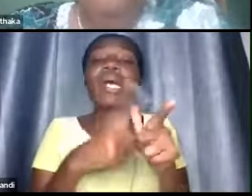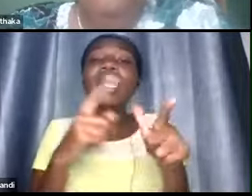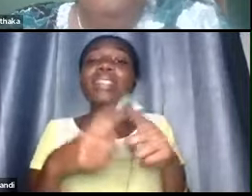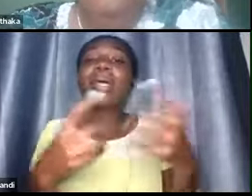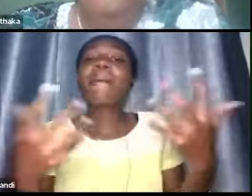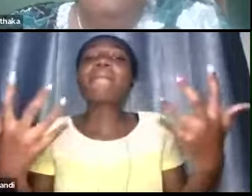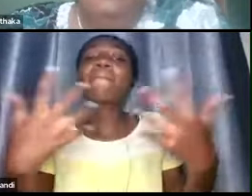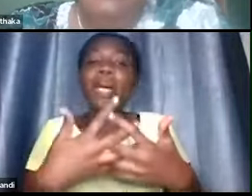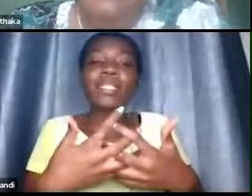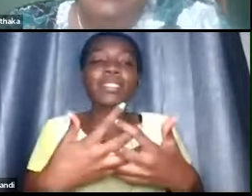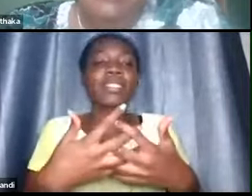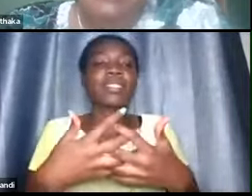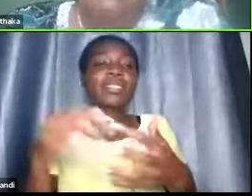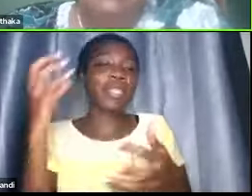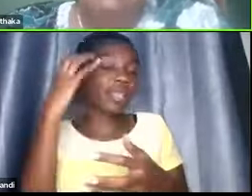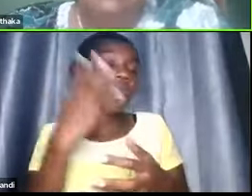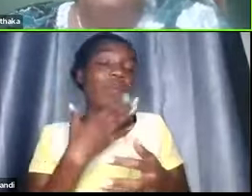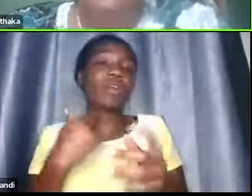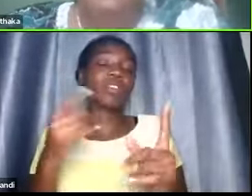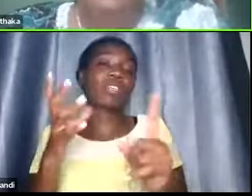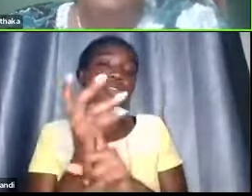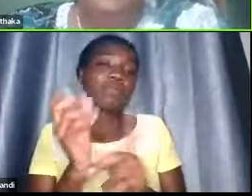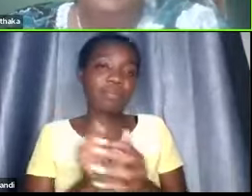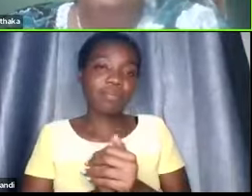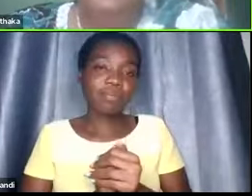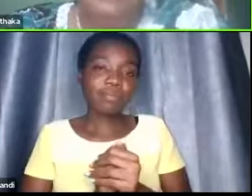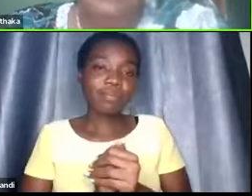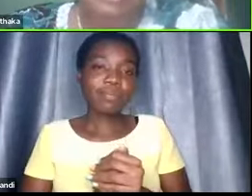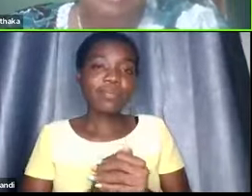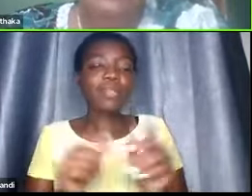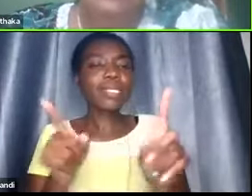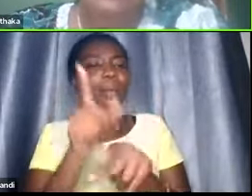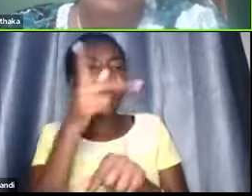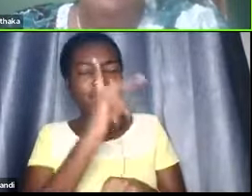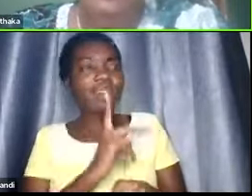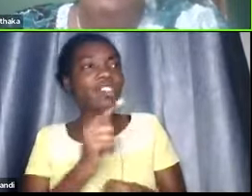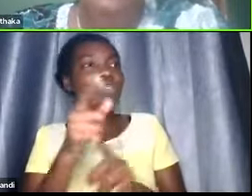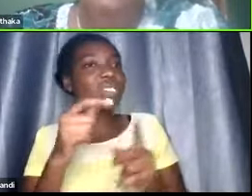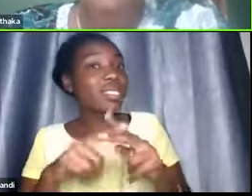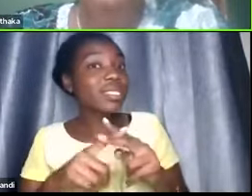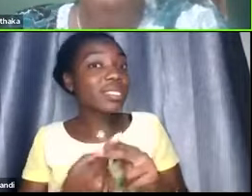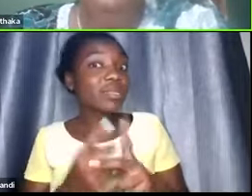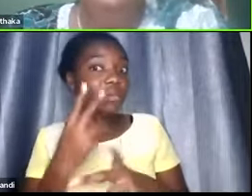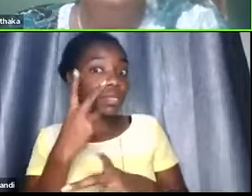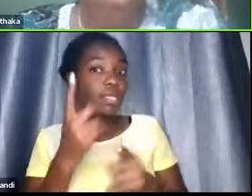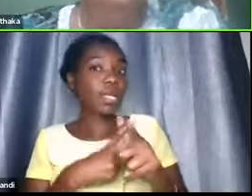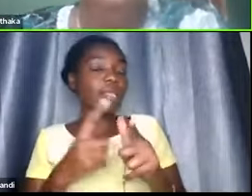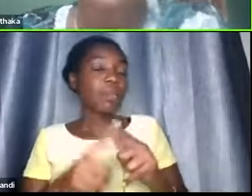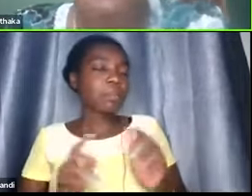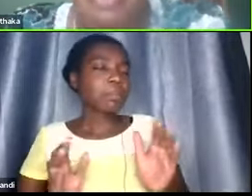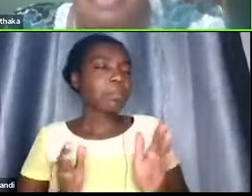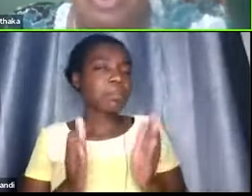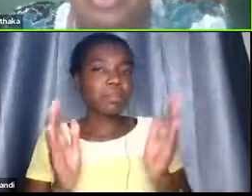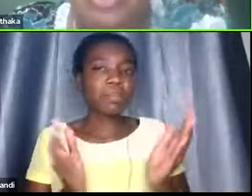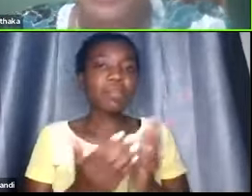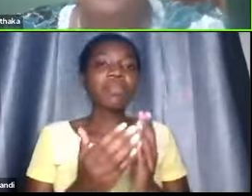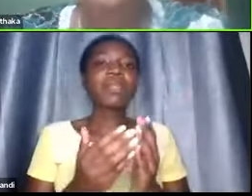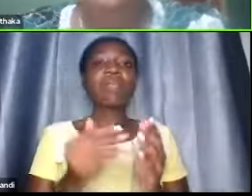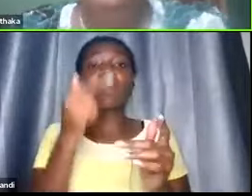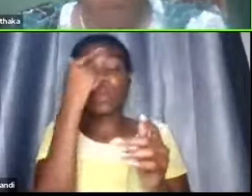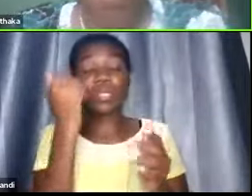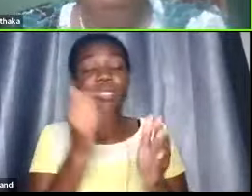career they want to pursue? As parents, we start observing and encouraging some of the things they do. Some of that interest drop along the